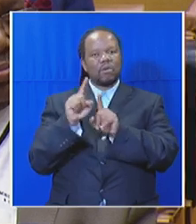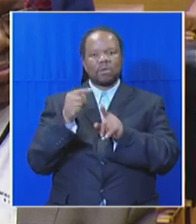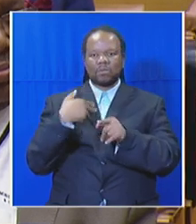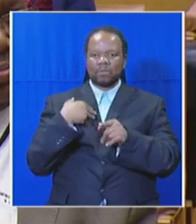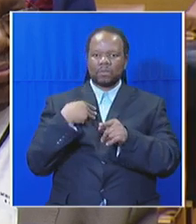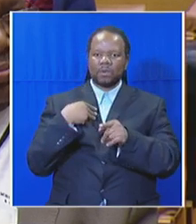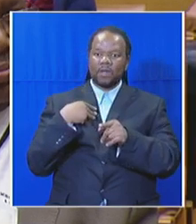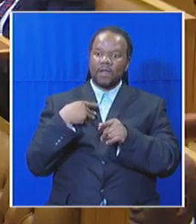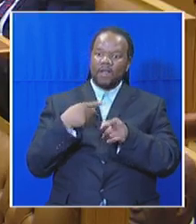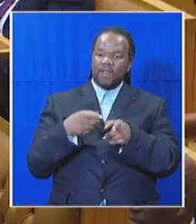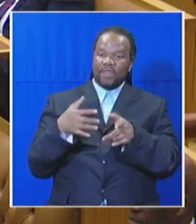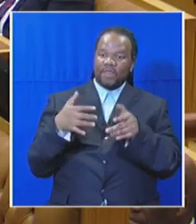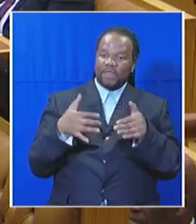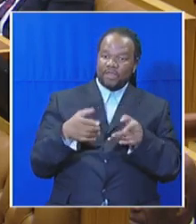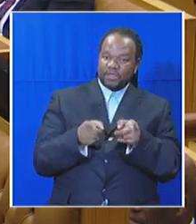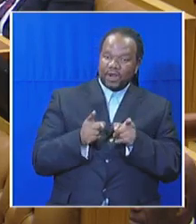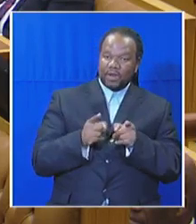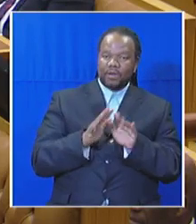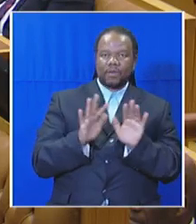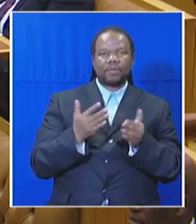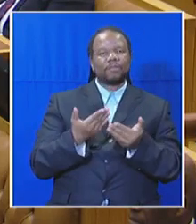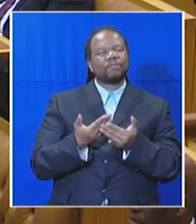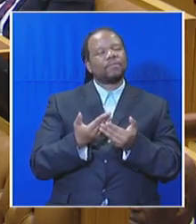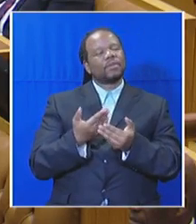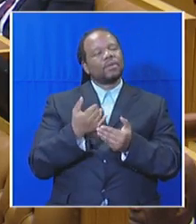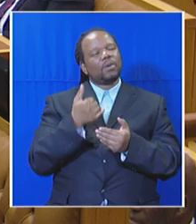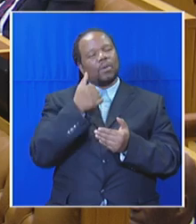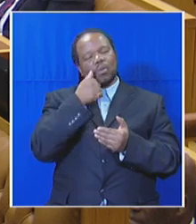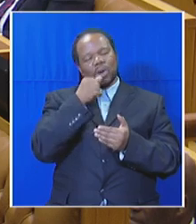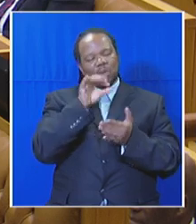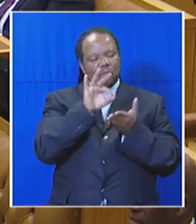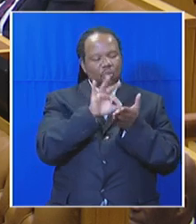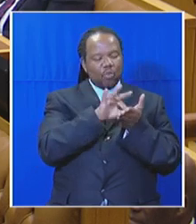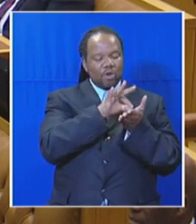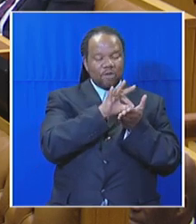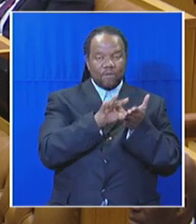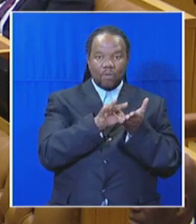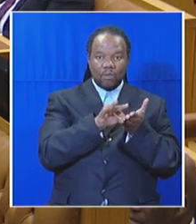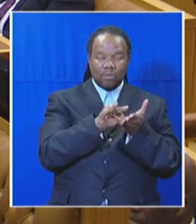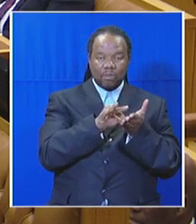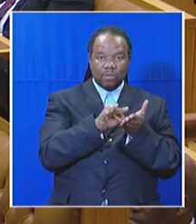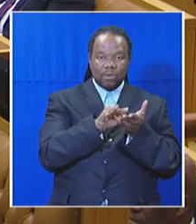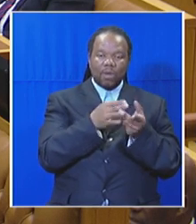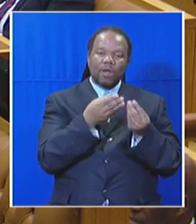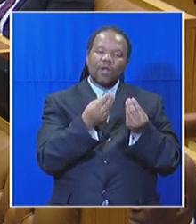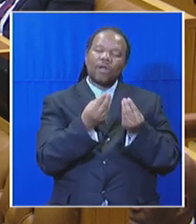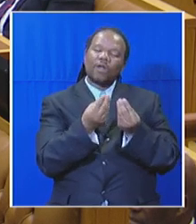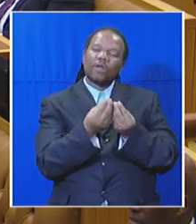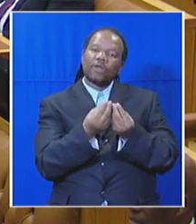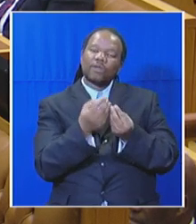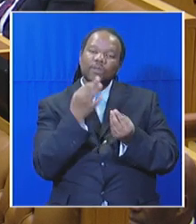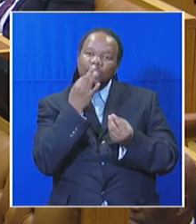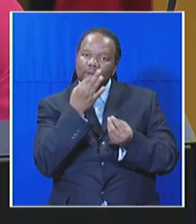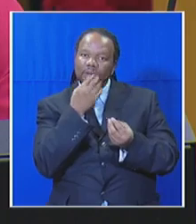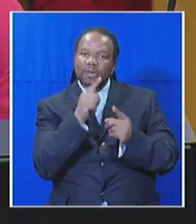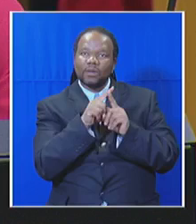The voting on the matter was to avoid what was being said, that he was going to flush